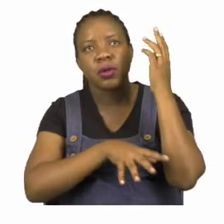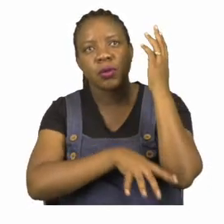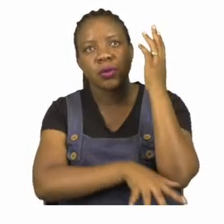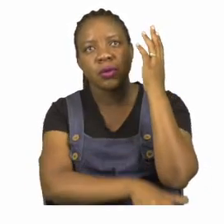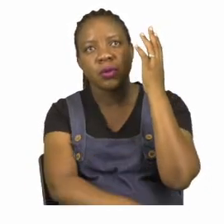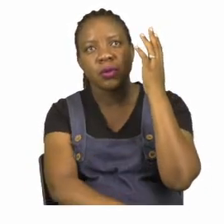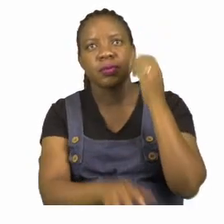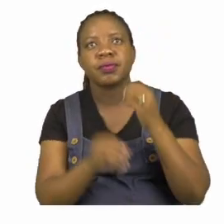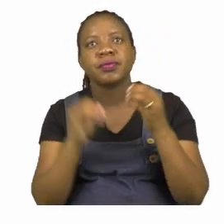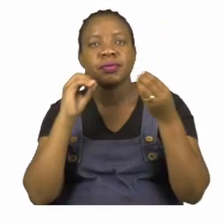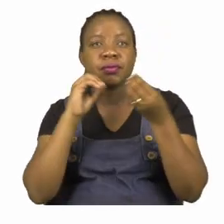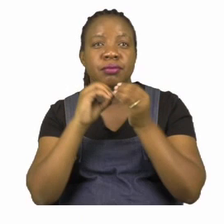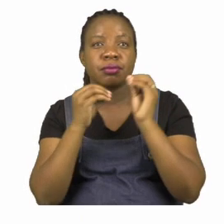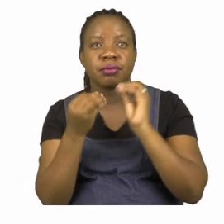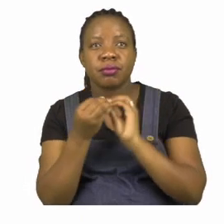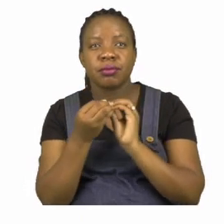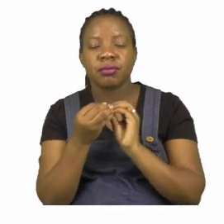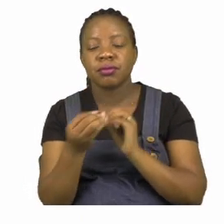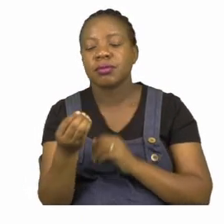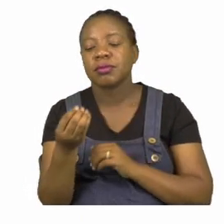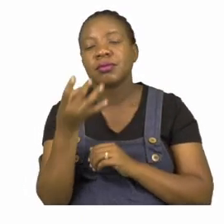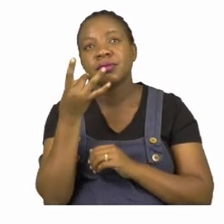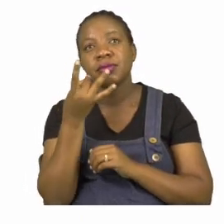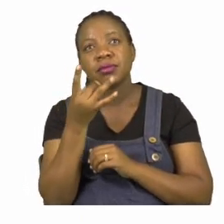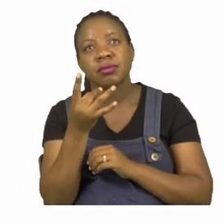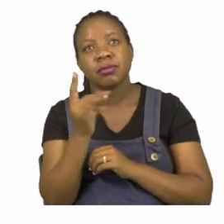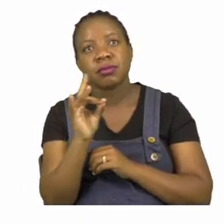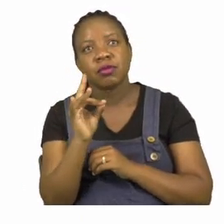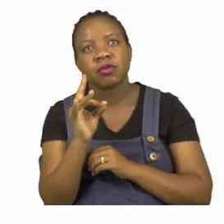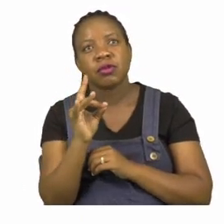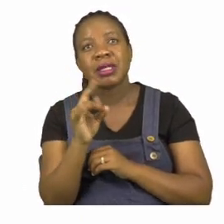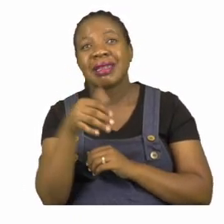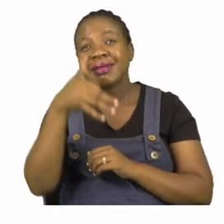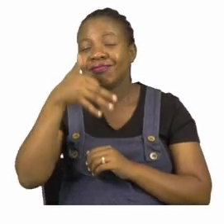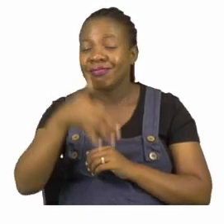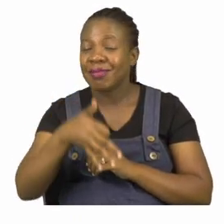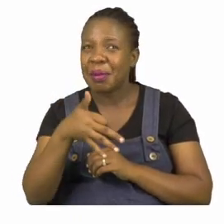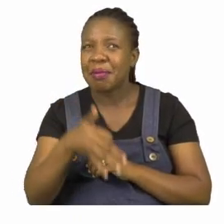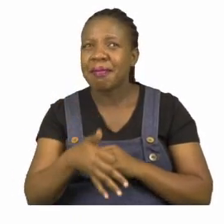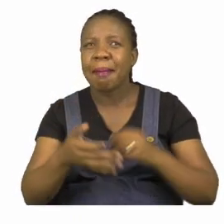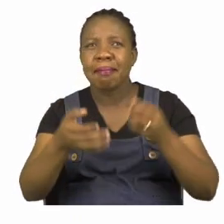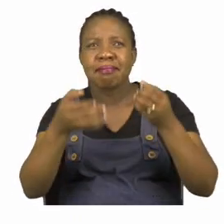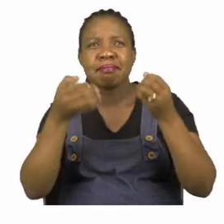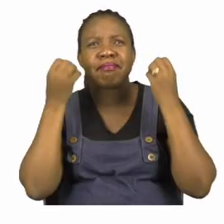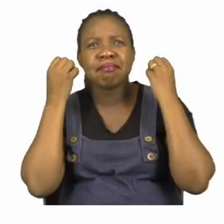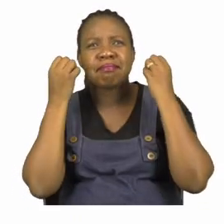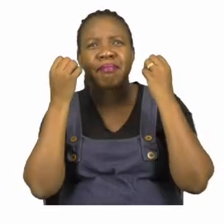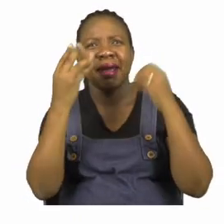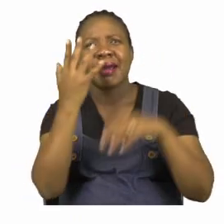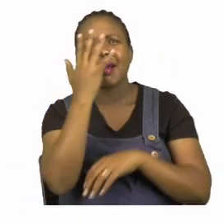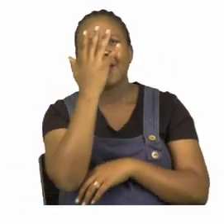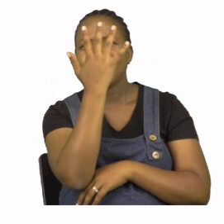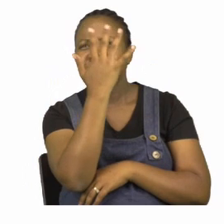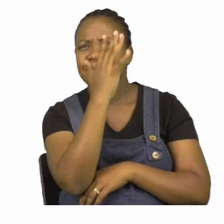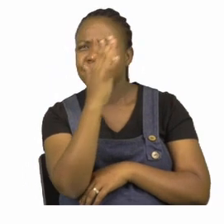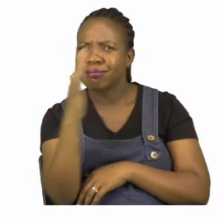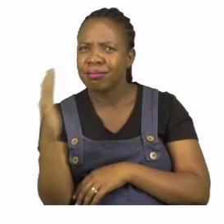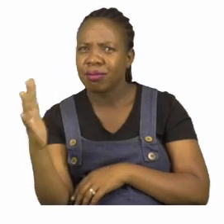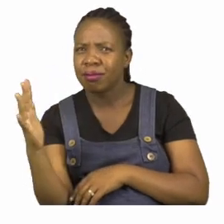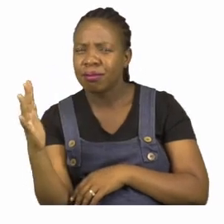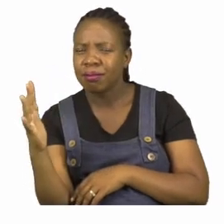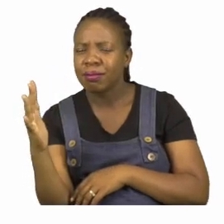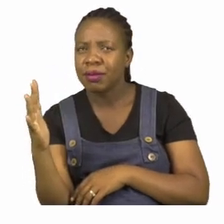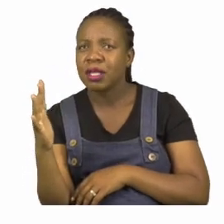in Namibia. Name any 2 of local plants in your